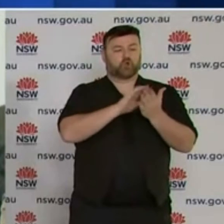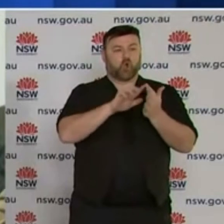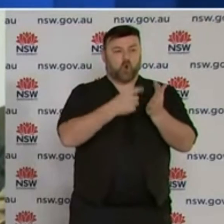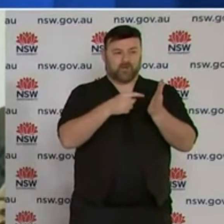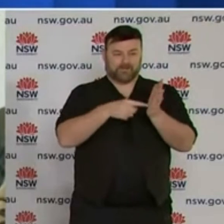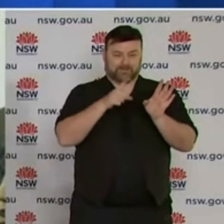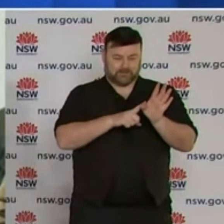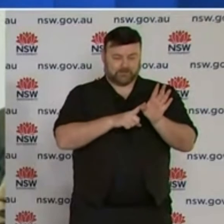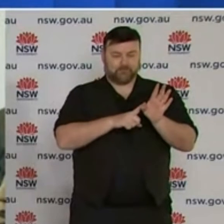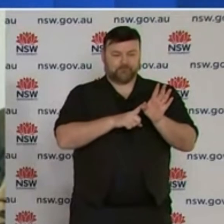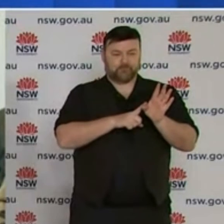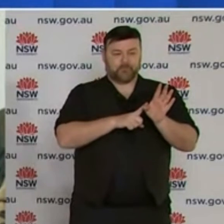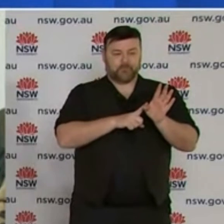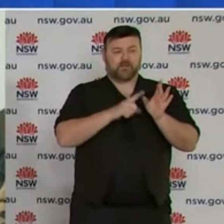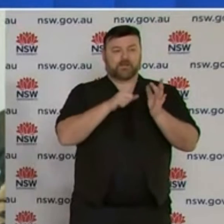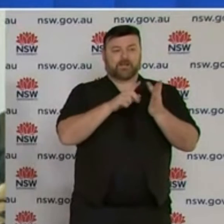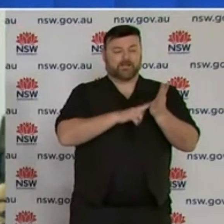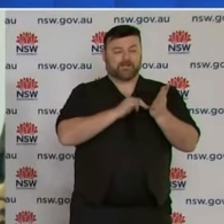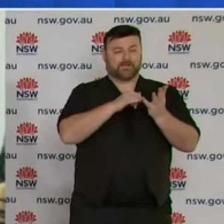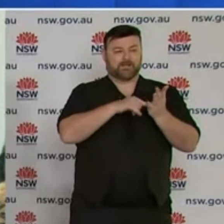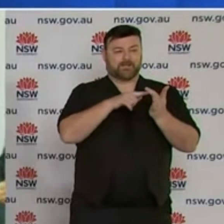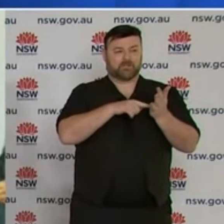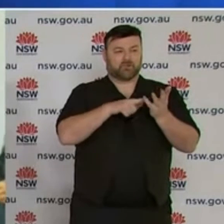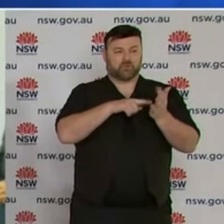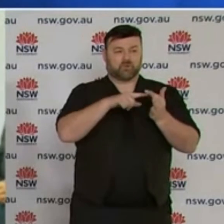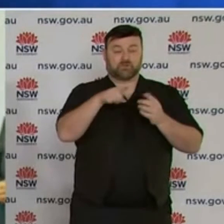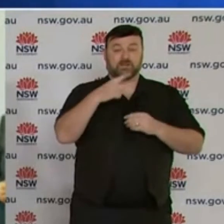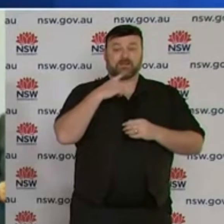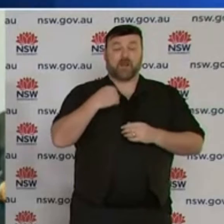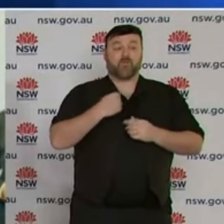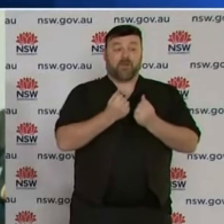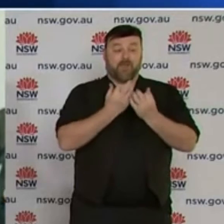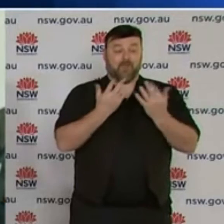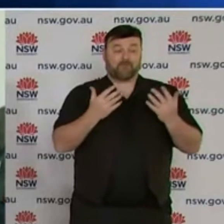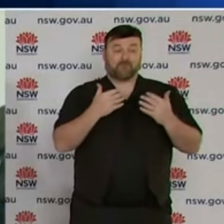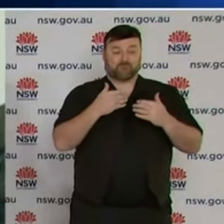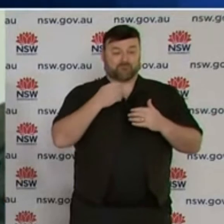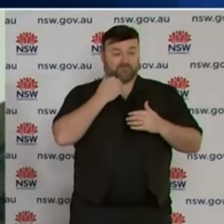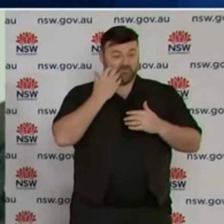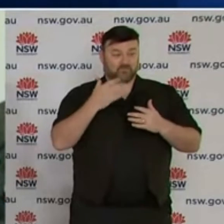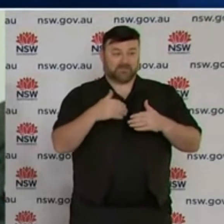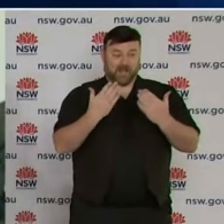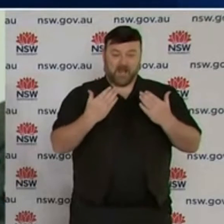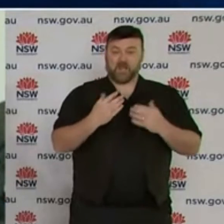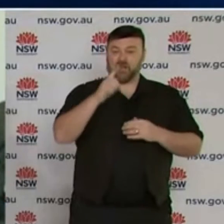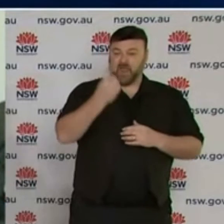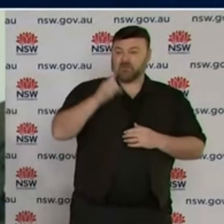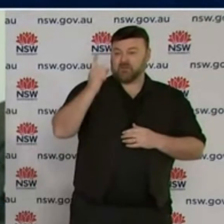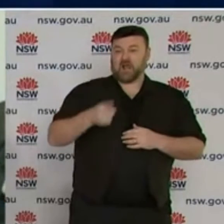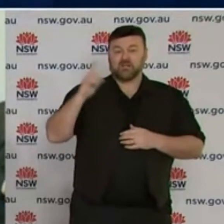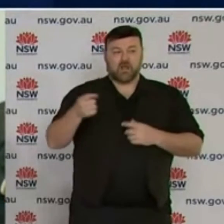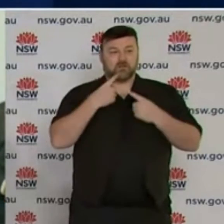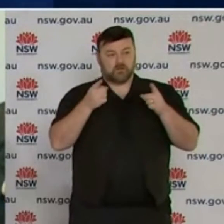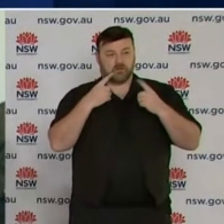Released by the Prime Minister after that says, according to the Doherty Institute, when daily case numbers are in the thousands, applying medium public health safety